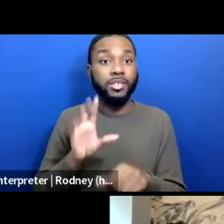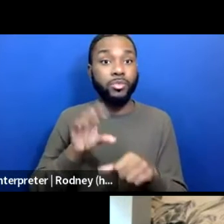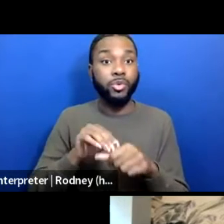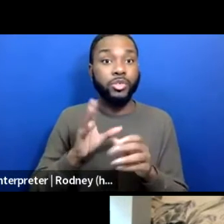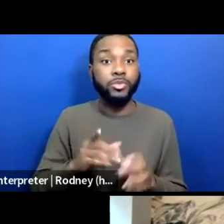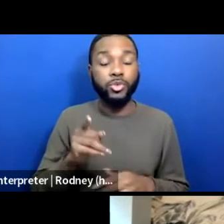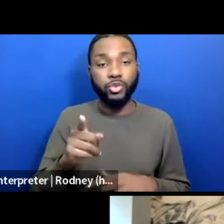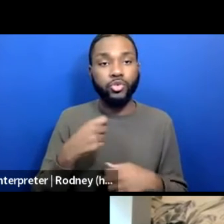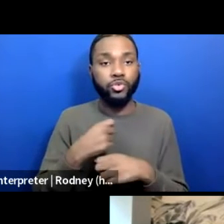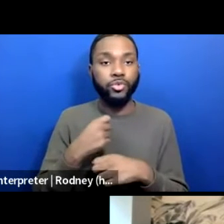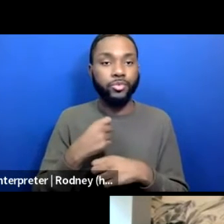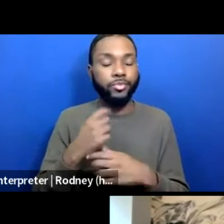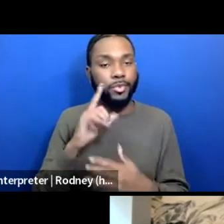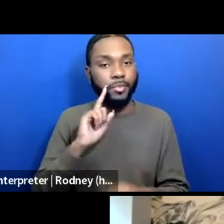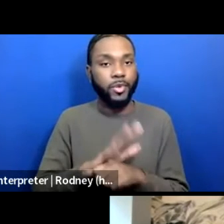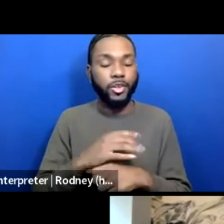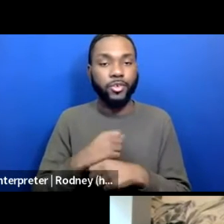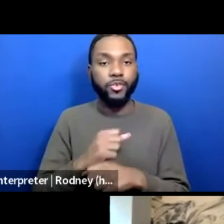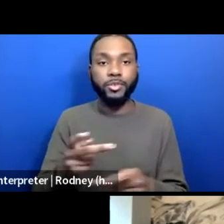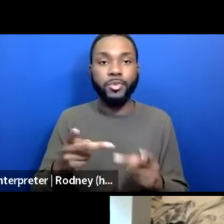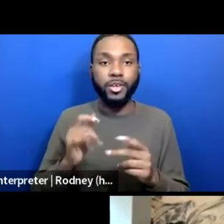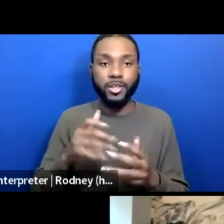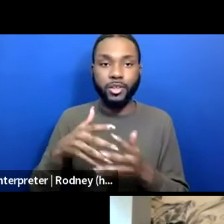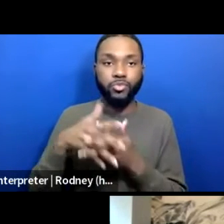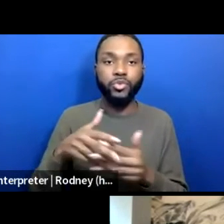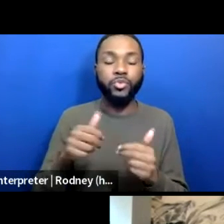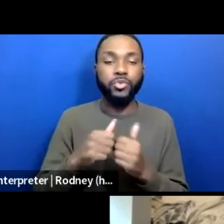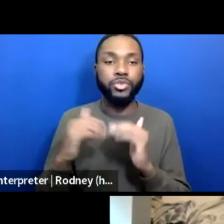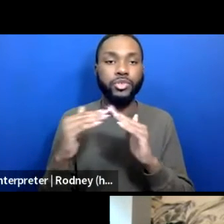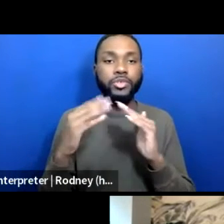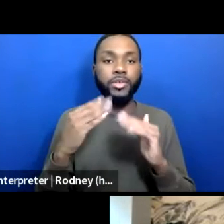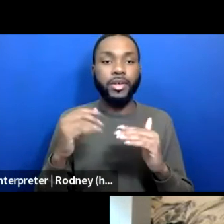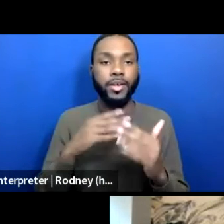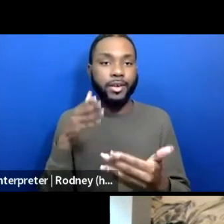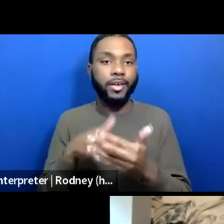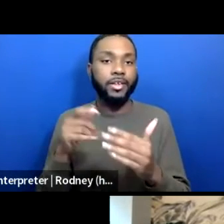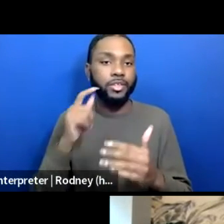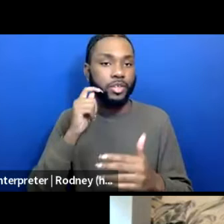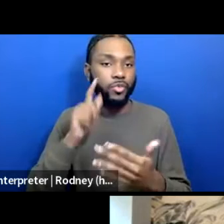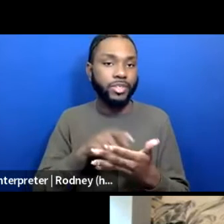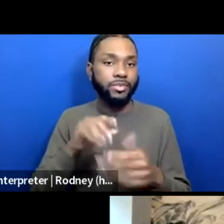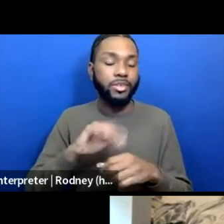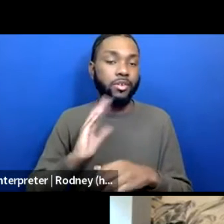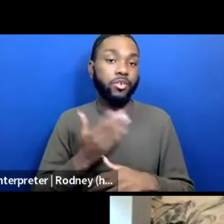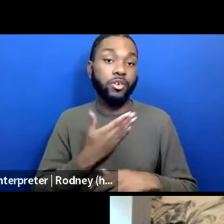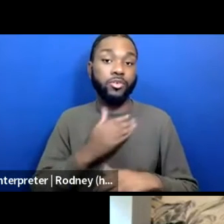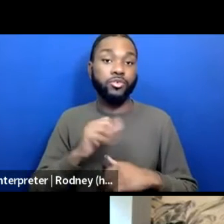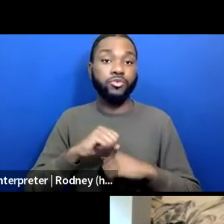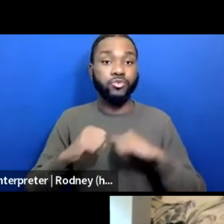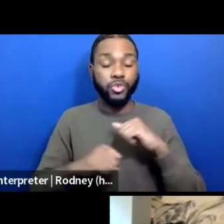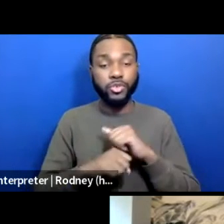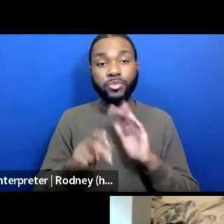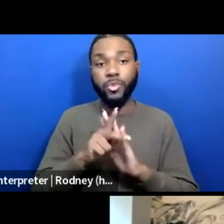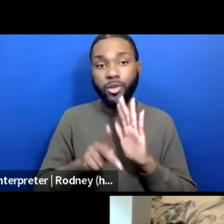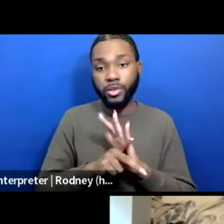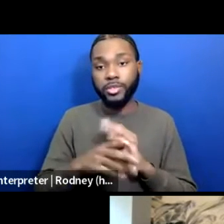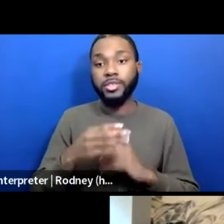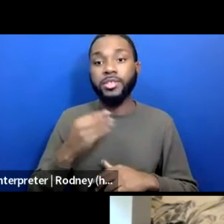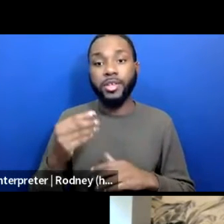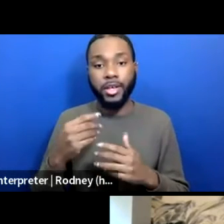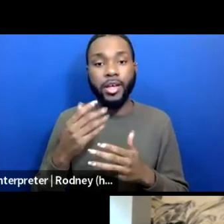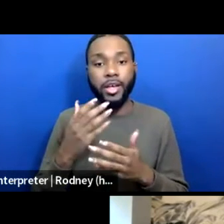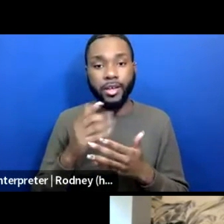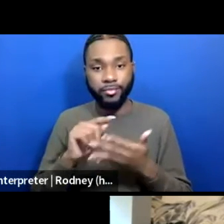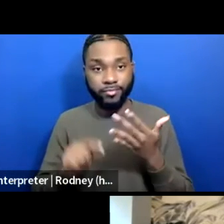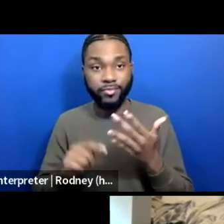to creating spaces rooted in justice and anti-racism in our structures, practices, policies, principles, and producing. And as a session